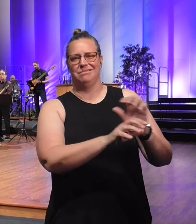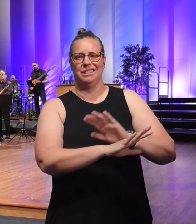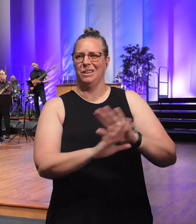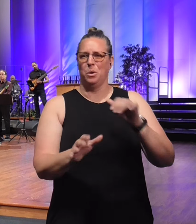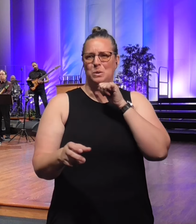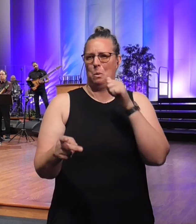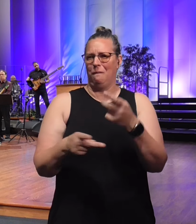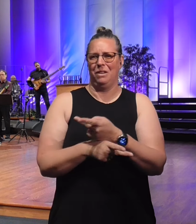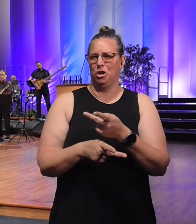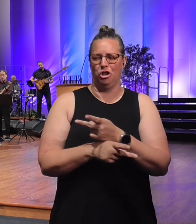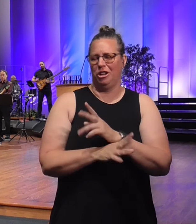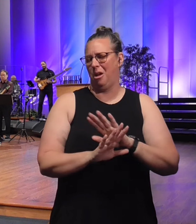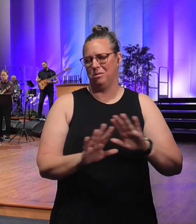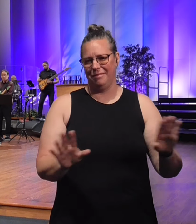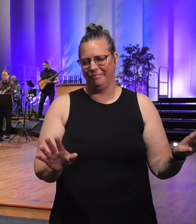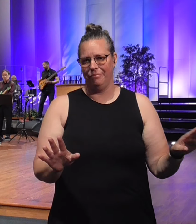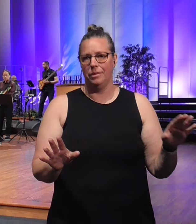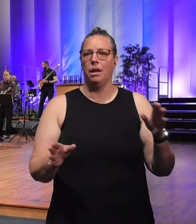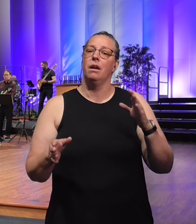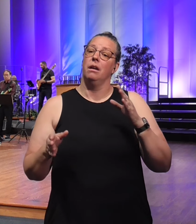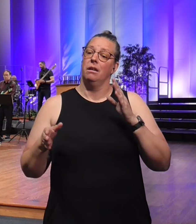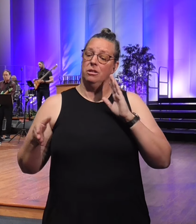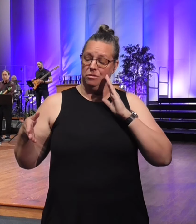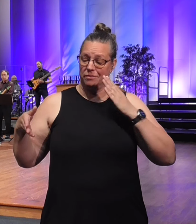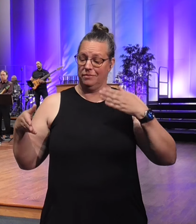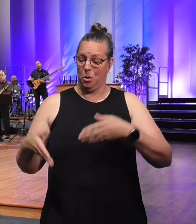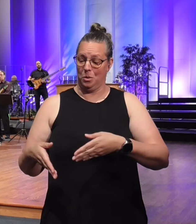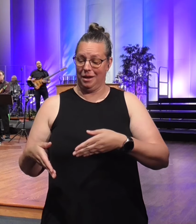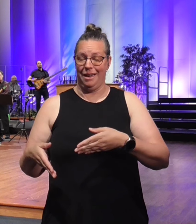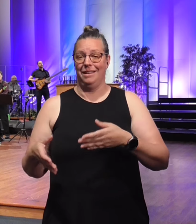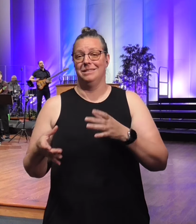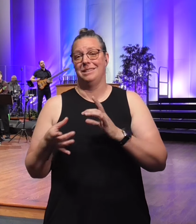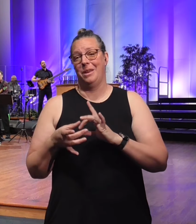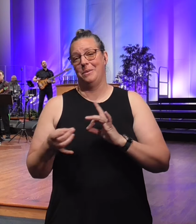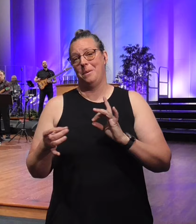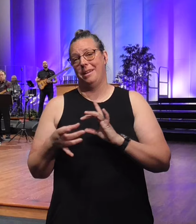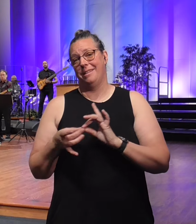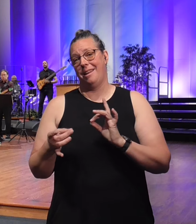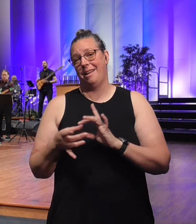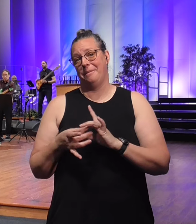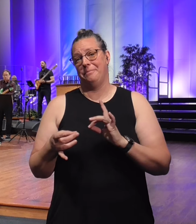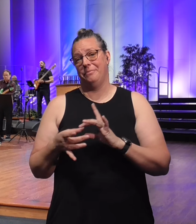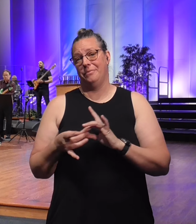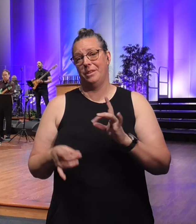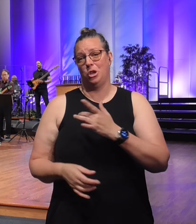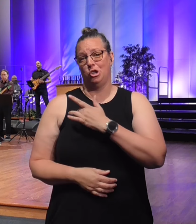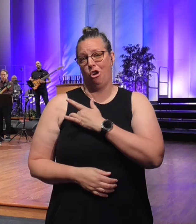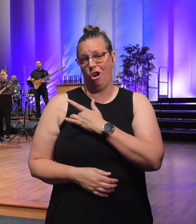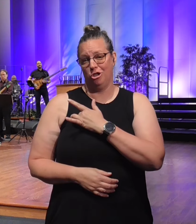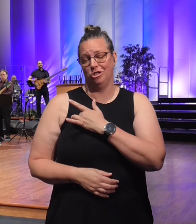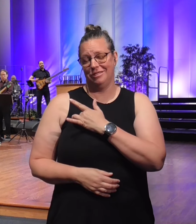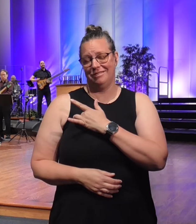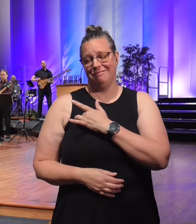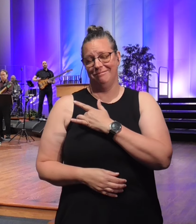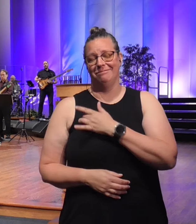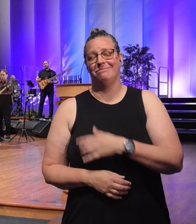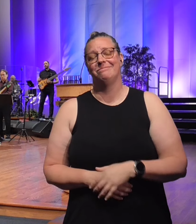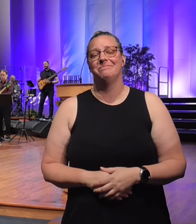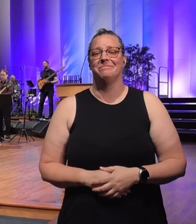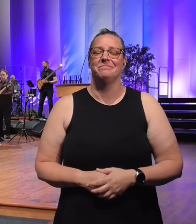out. Just listen to what I'm whispering to your heart.